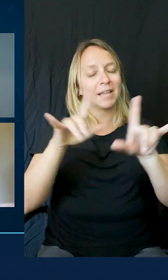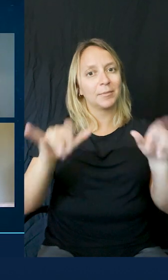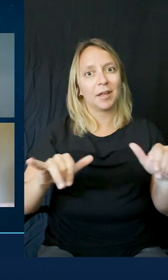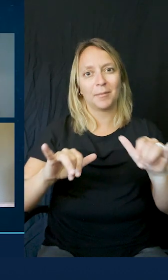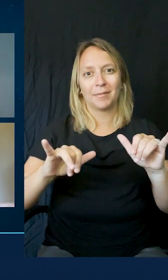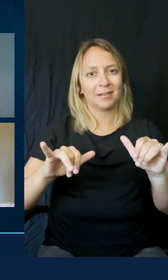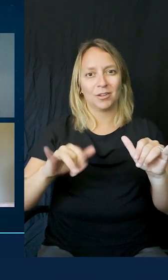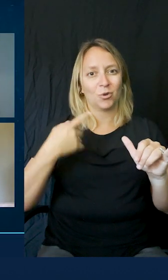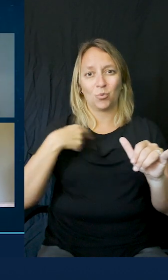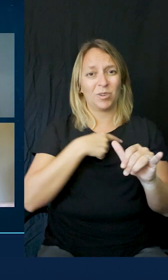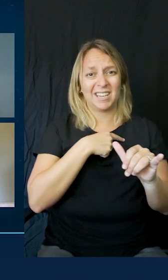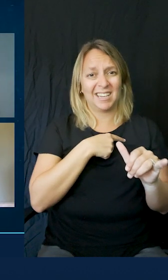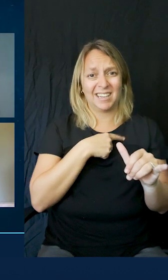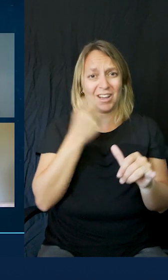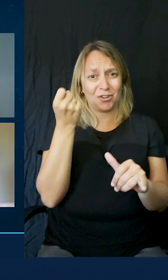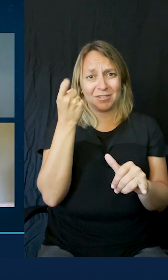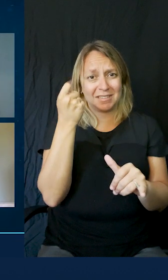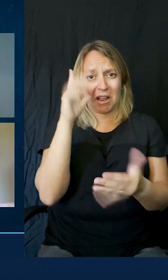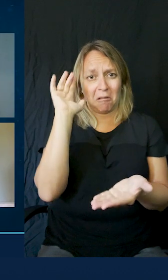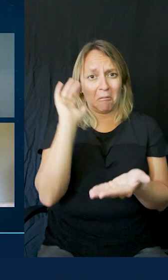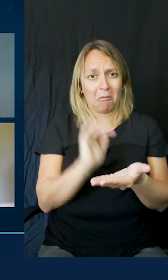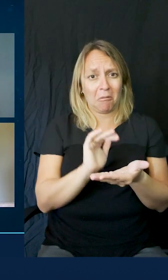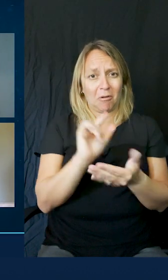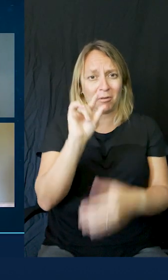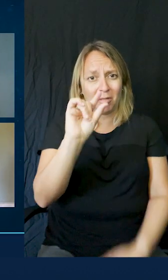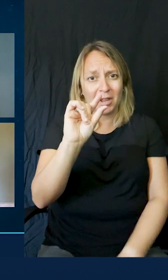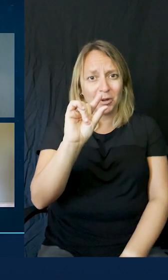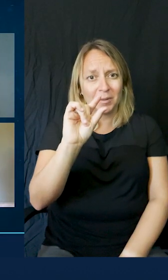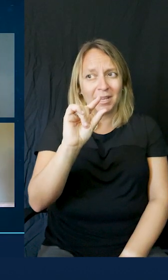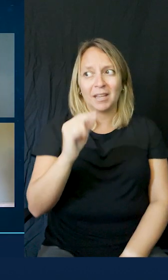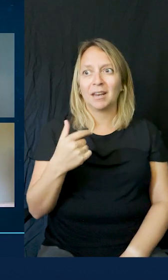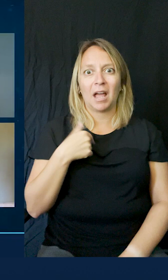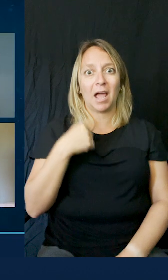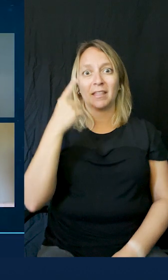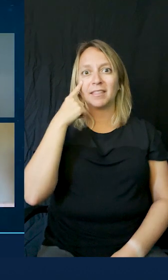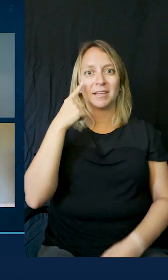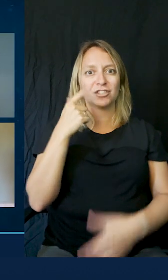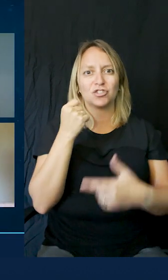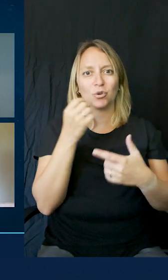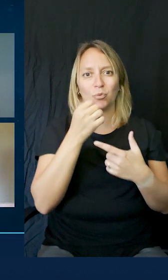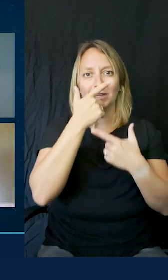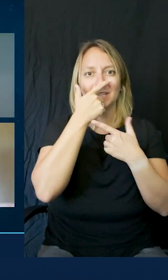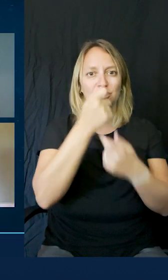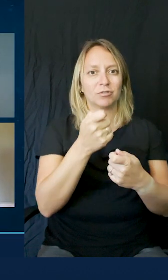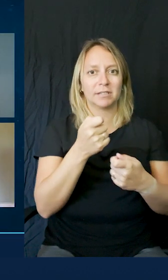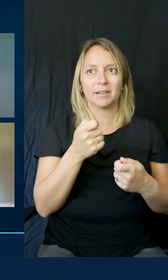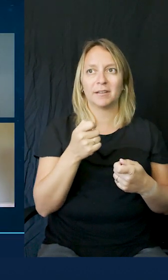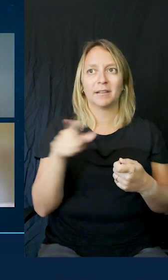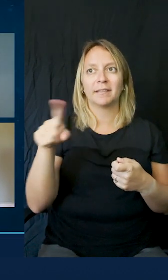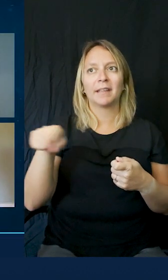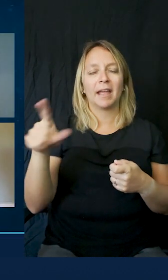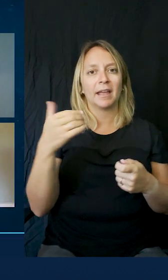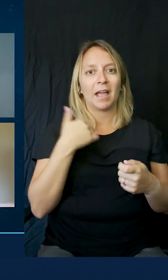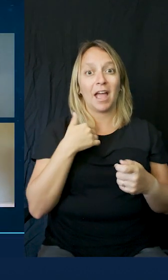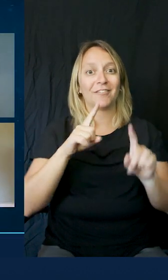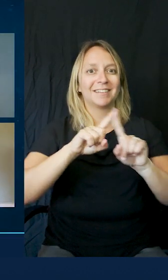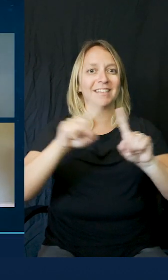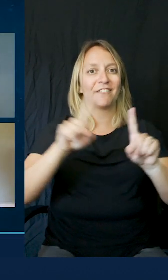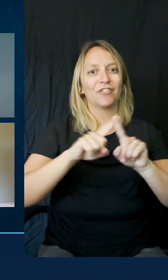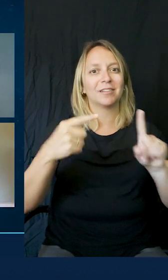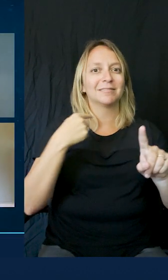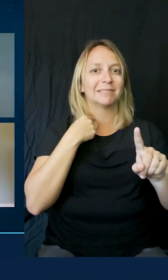we understand about their intelligence and about them. And I think it's so interesting that they have different